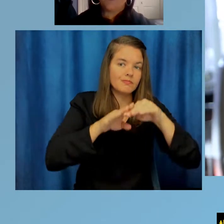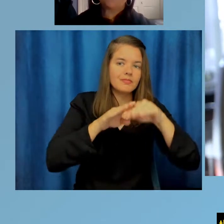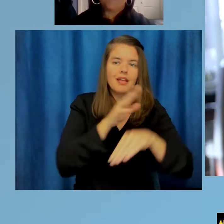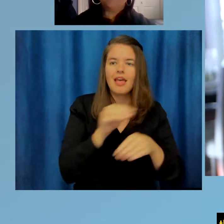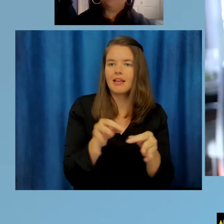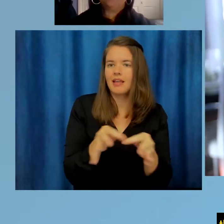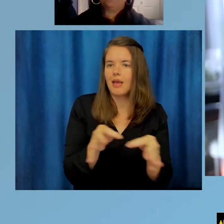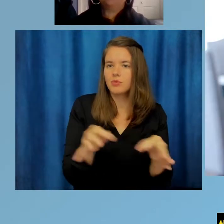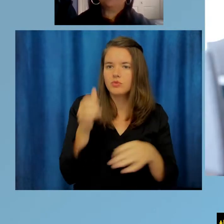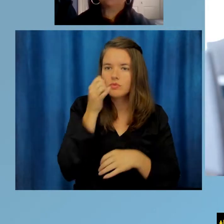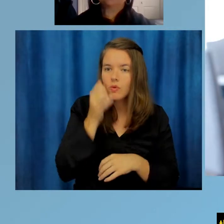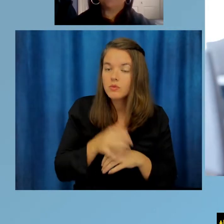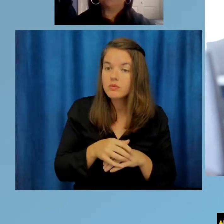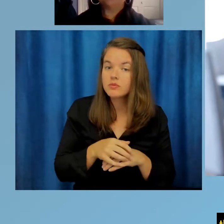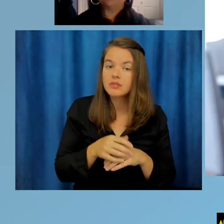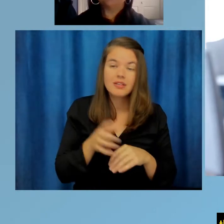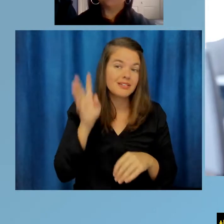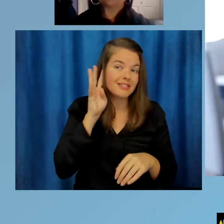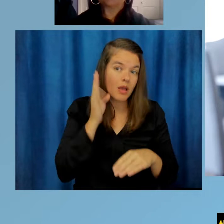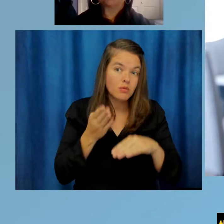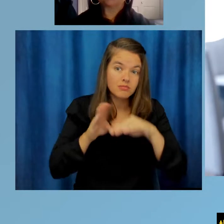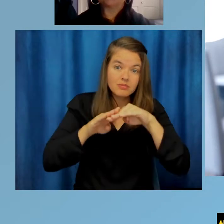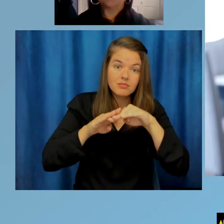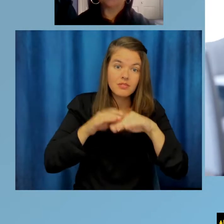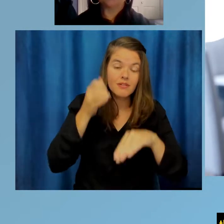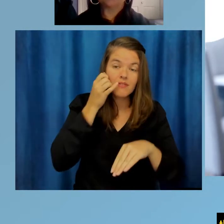phones. Amplified phones make the